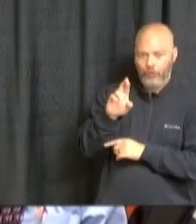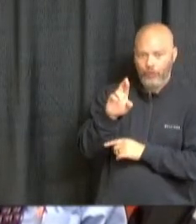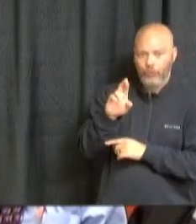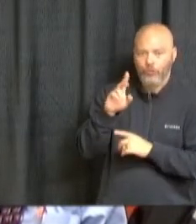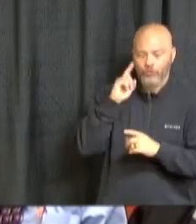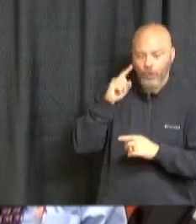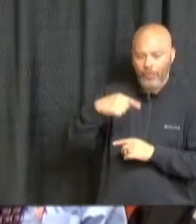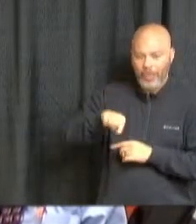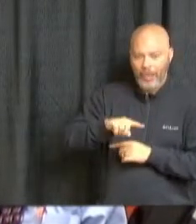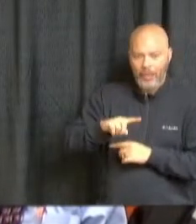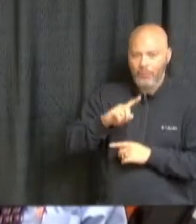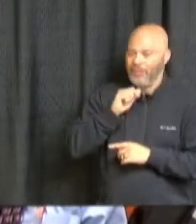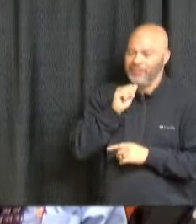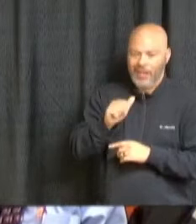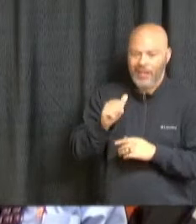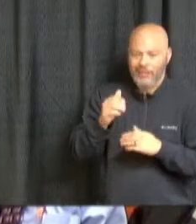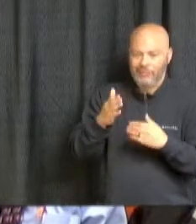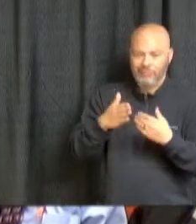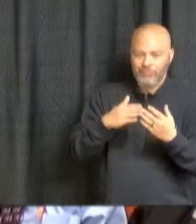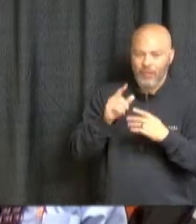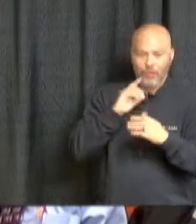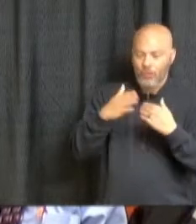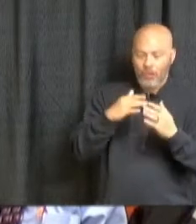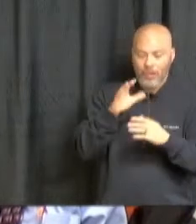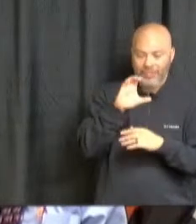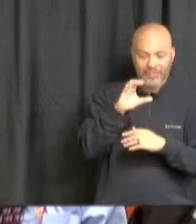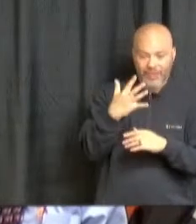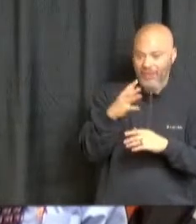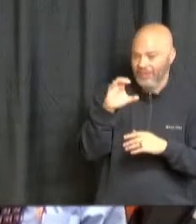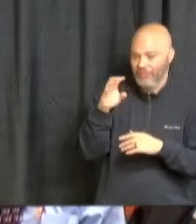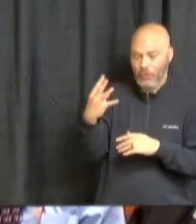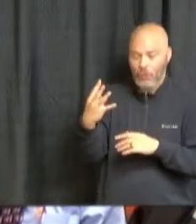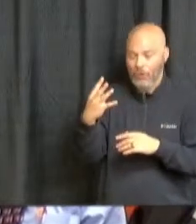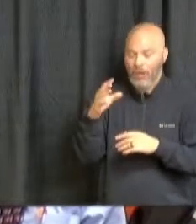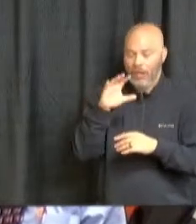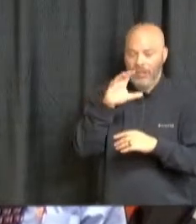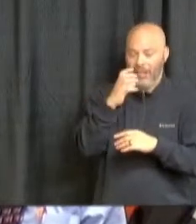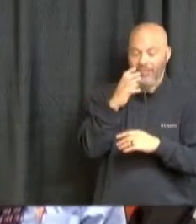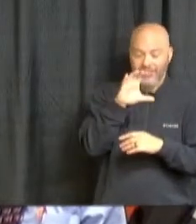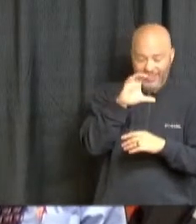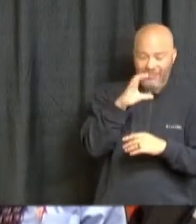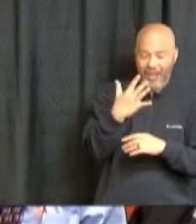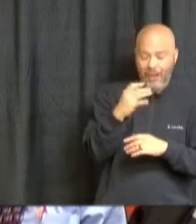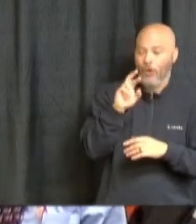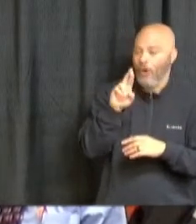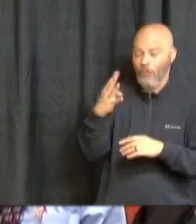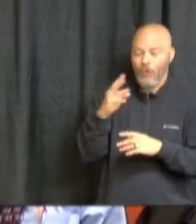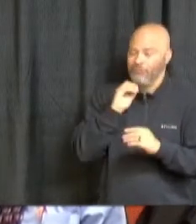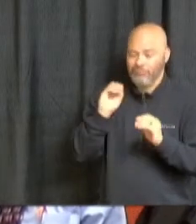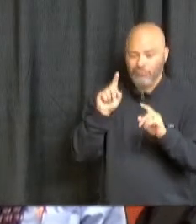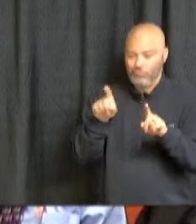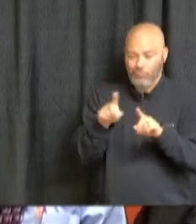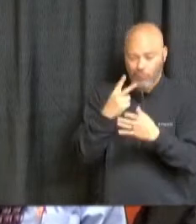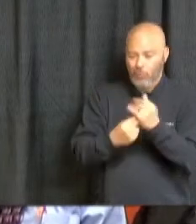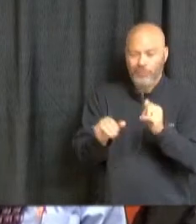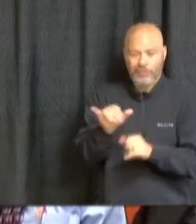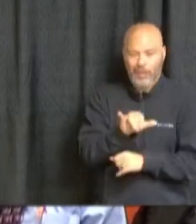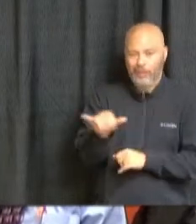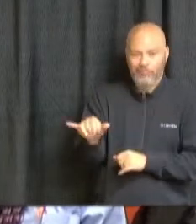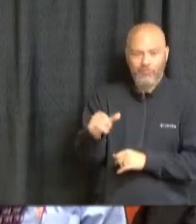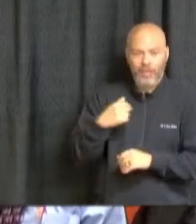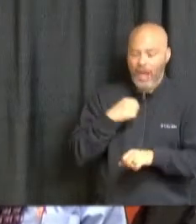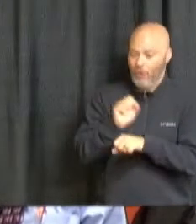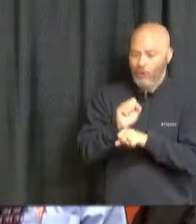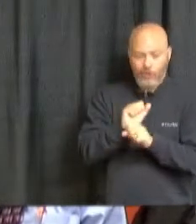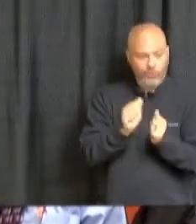don't differentiate if they're C5 or R4. They're both the same. And I've been working